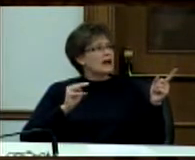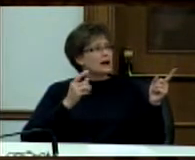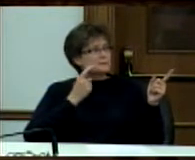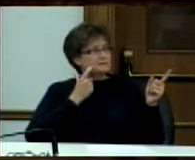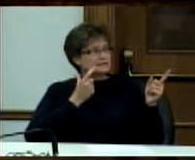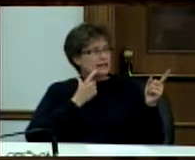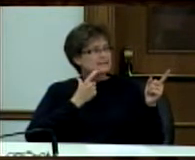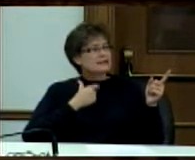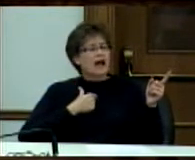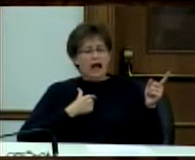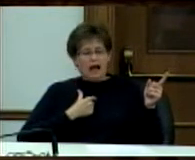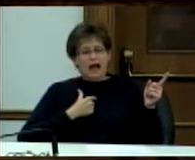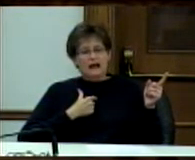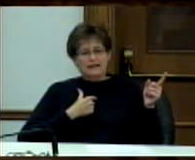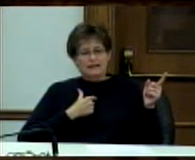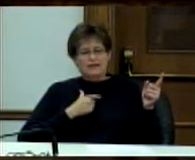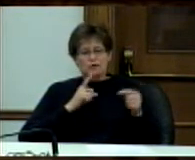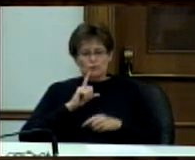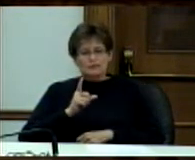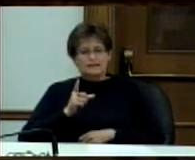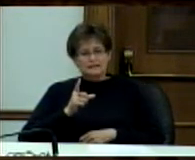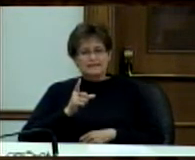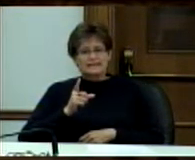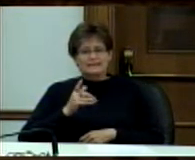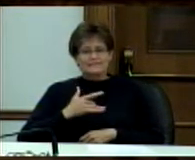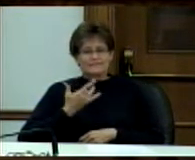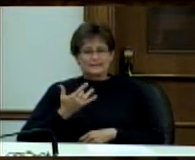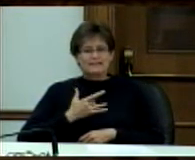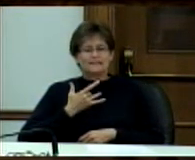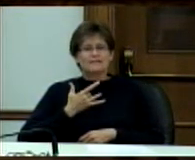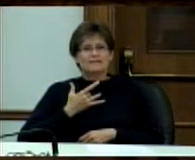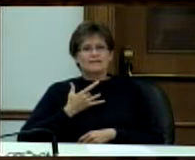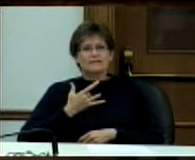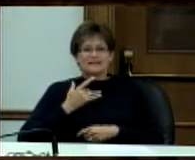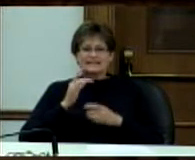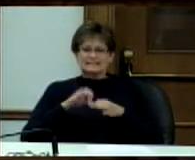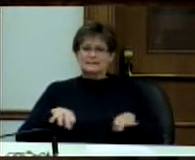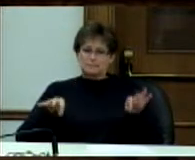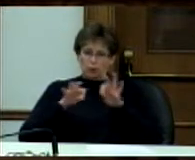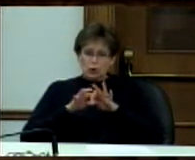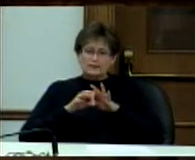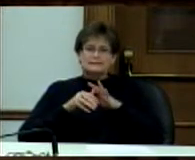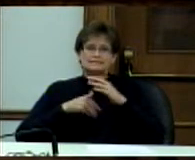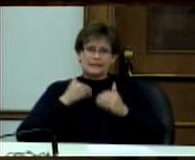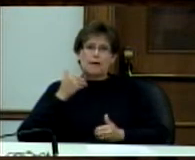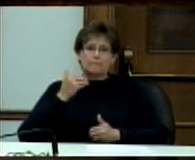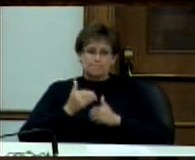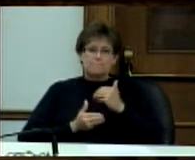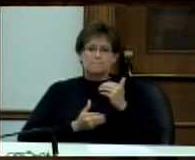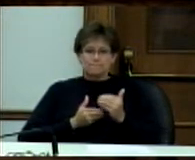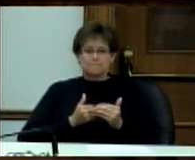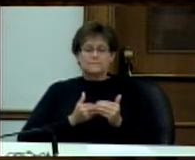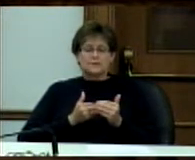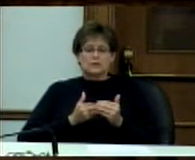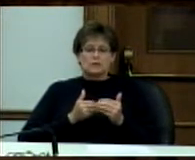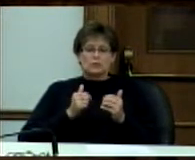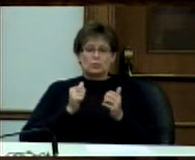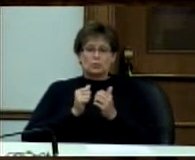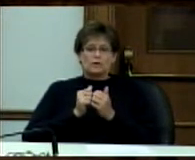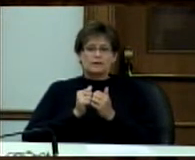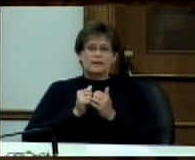I would just say that I really feel that this is an important step